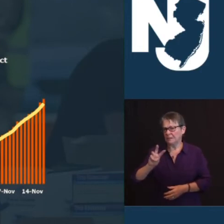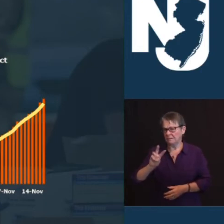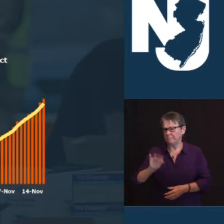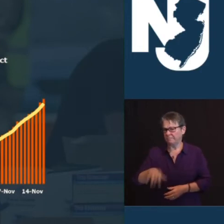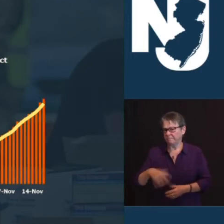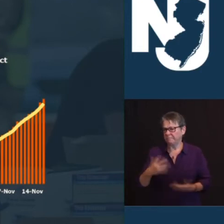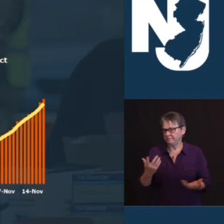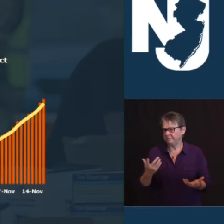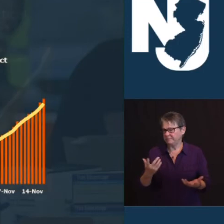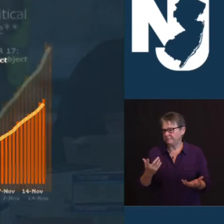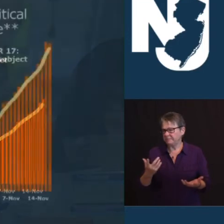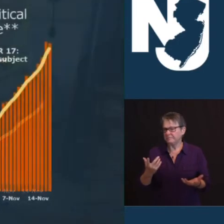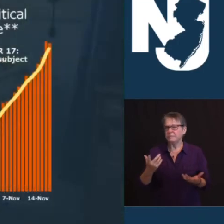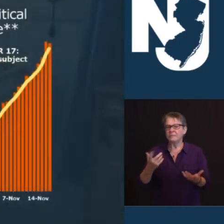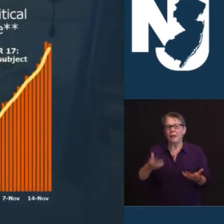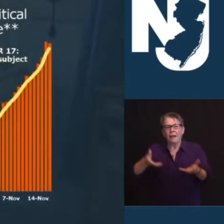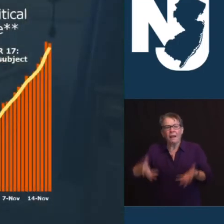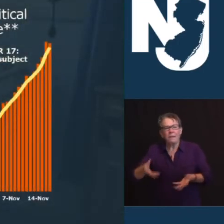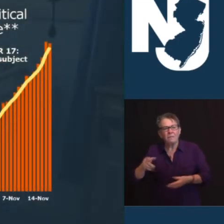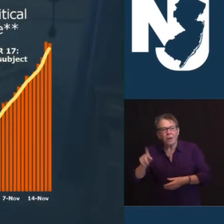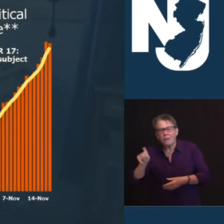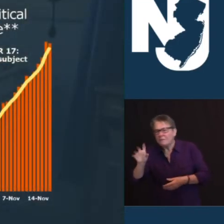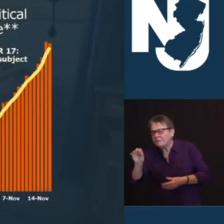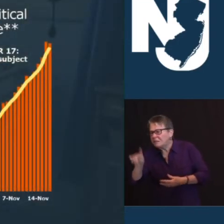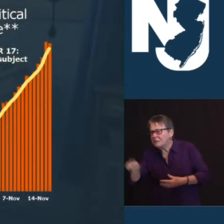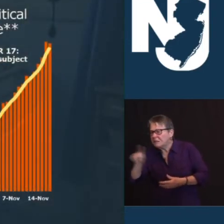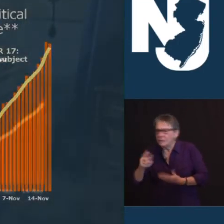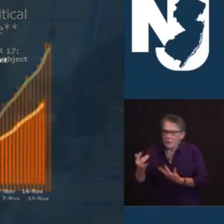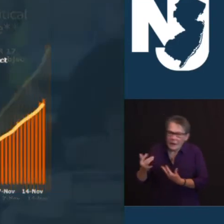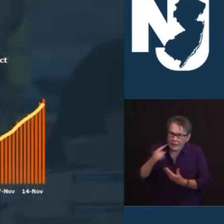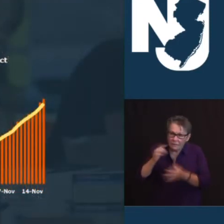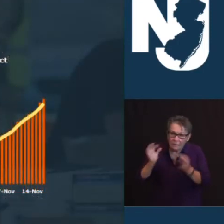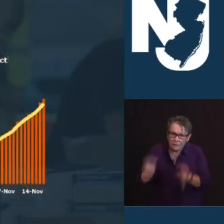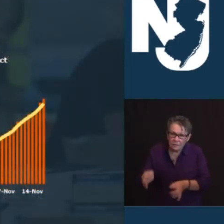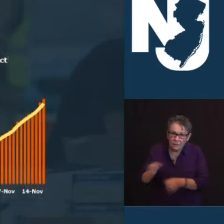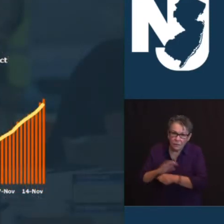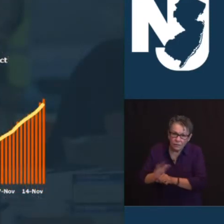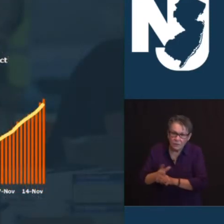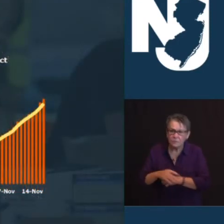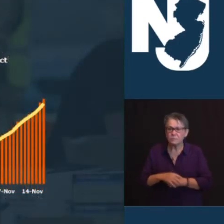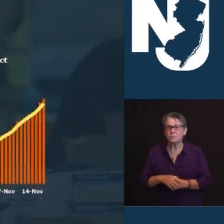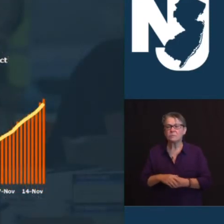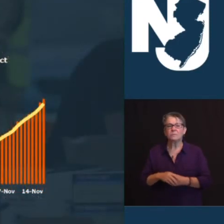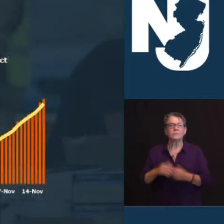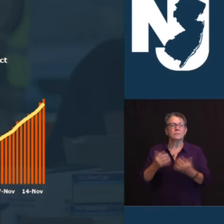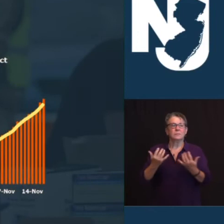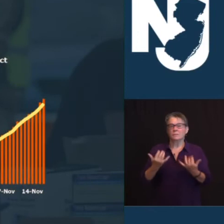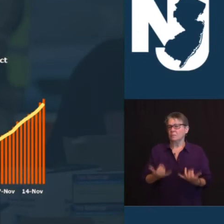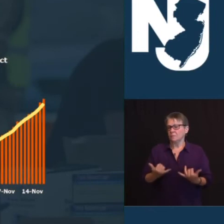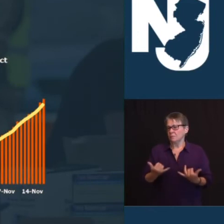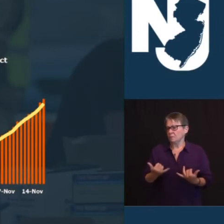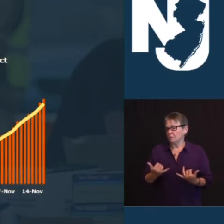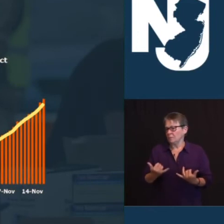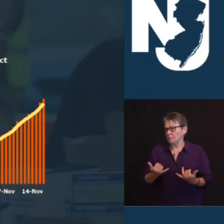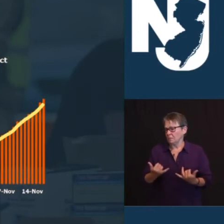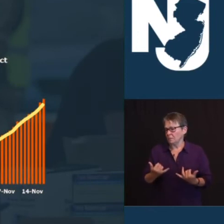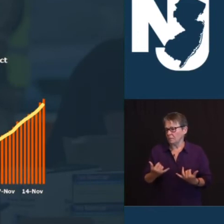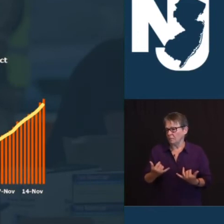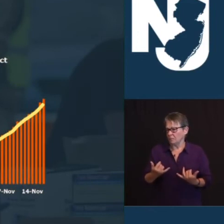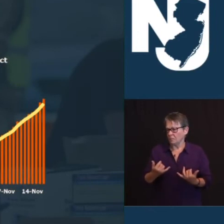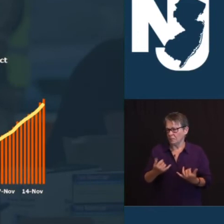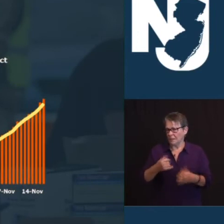results. One of the realities, if you go back for 1 second, one of the realities you see with a total of